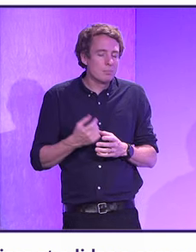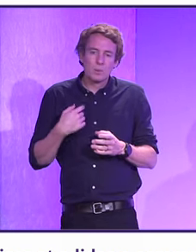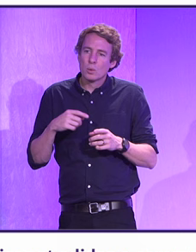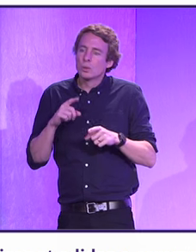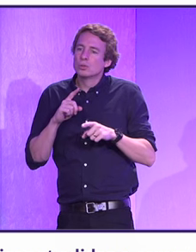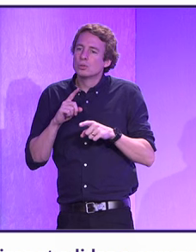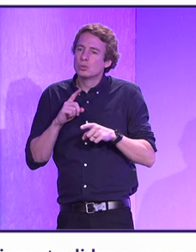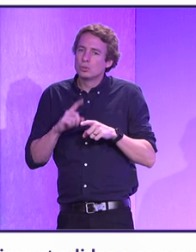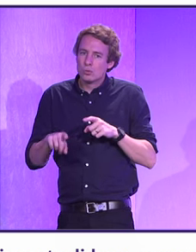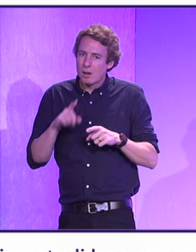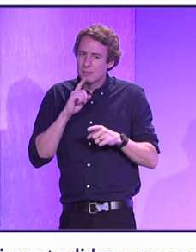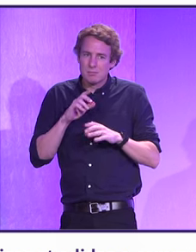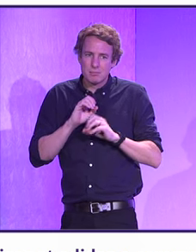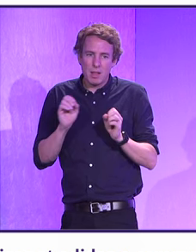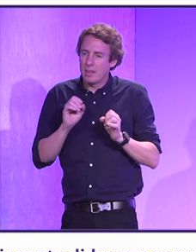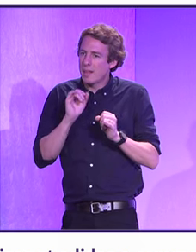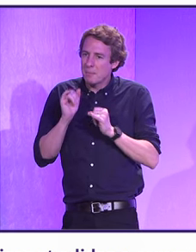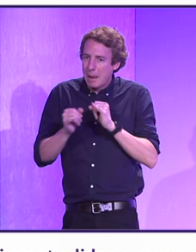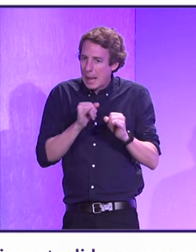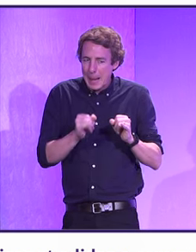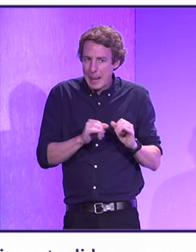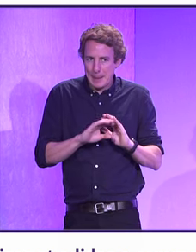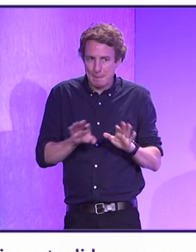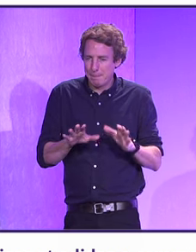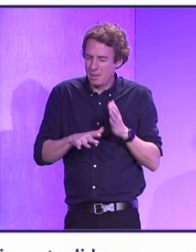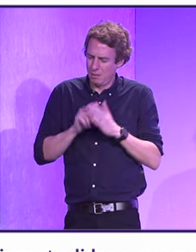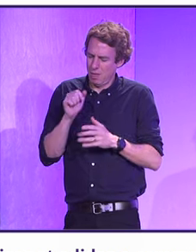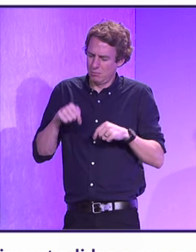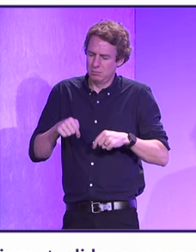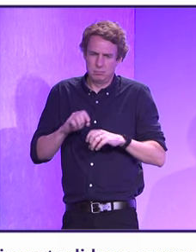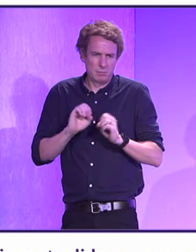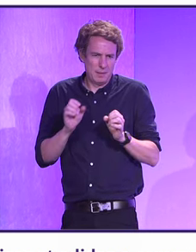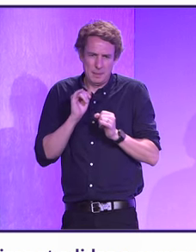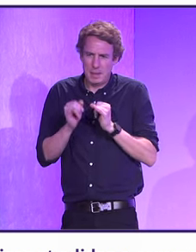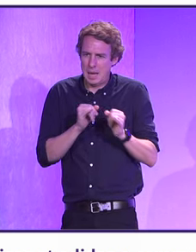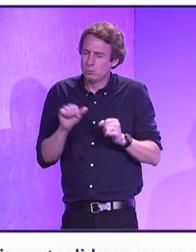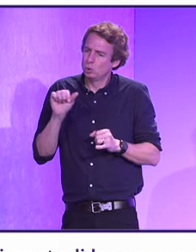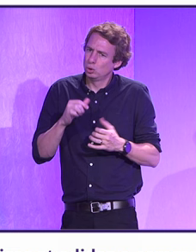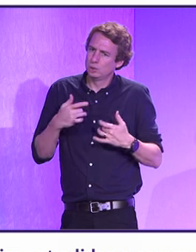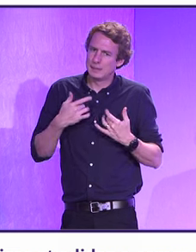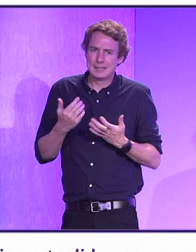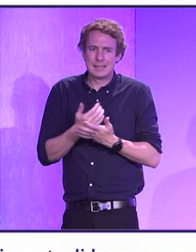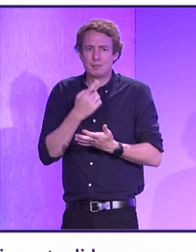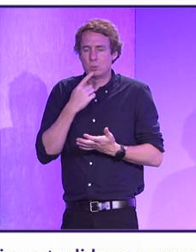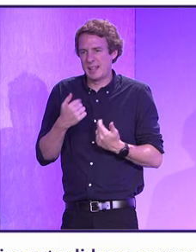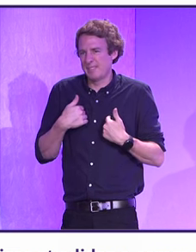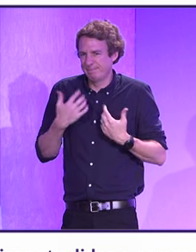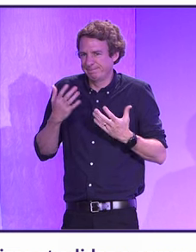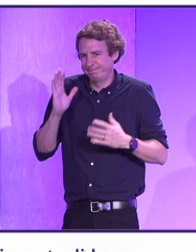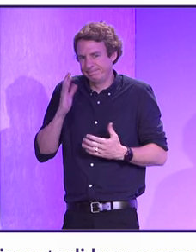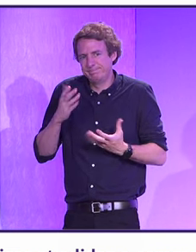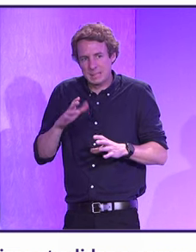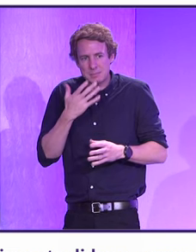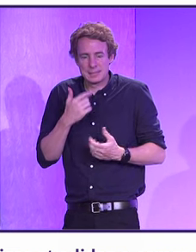the, not the try, but we foster the blameless culture, we foster the, you should have a safe space to say, hey, I made a mistake, I